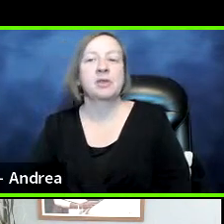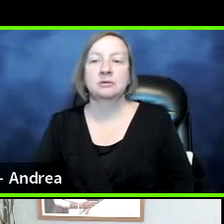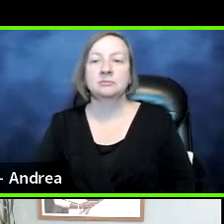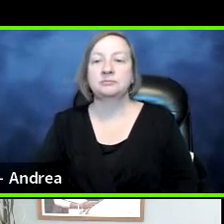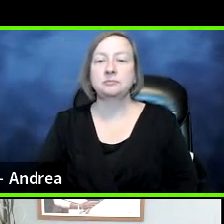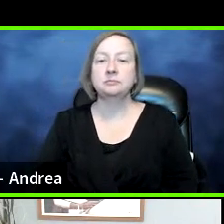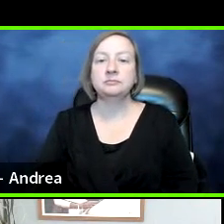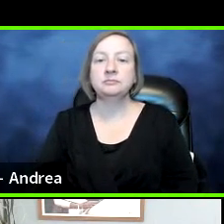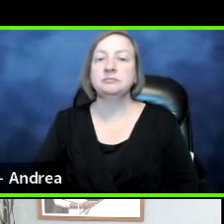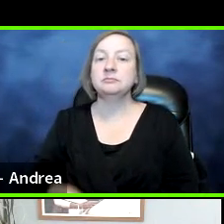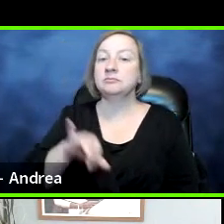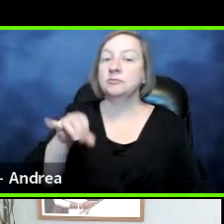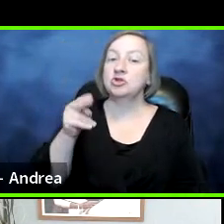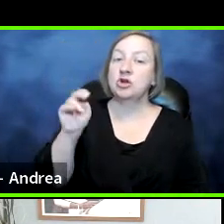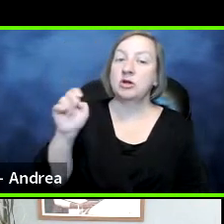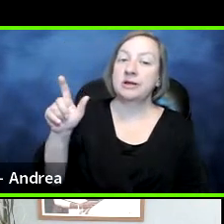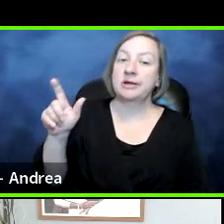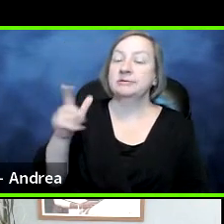Maybe Dr.